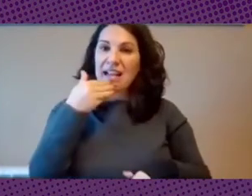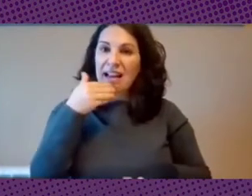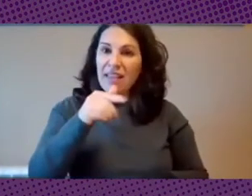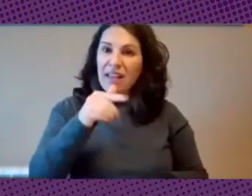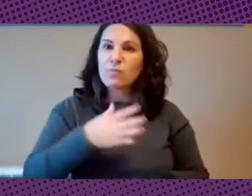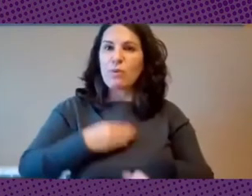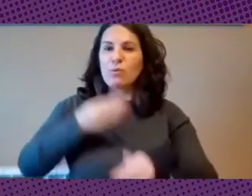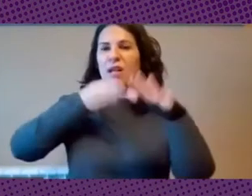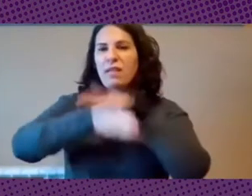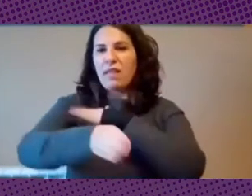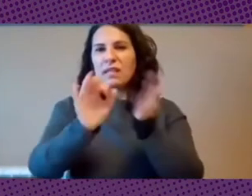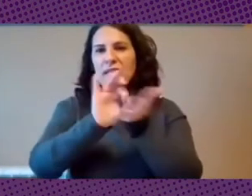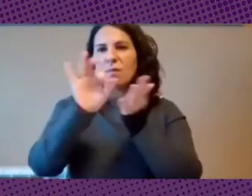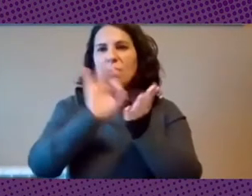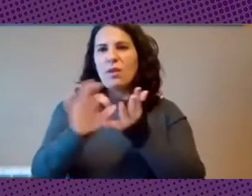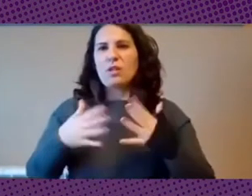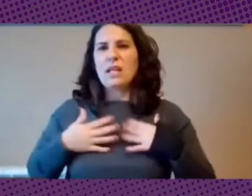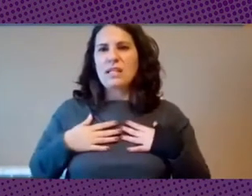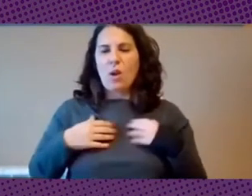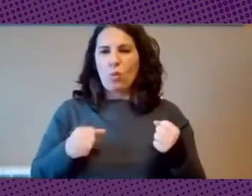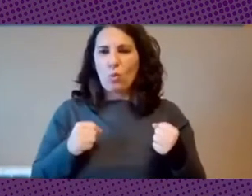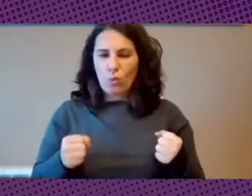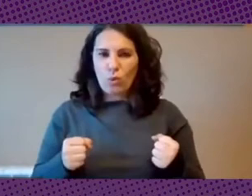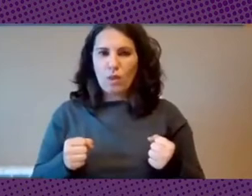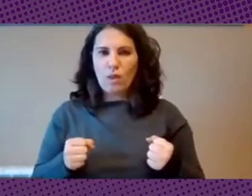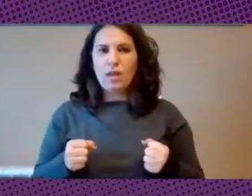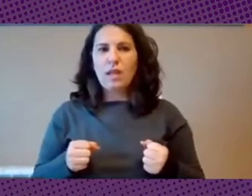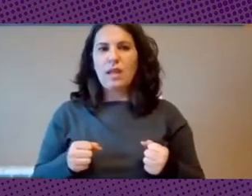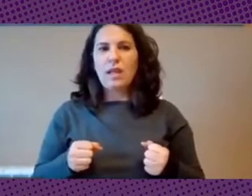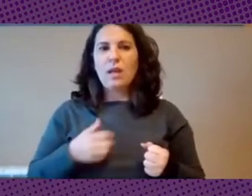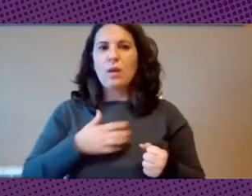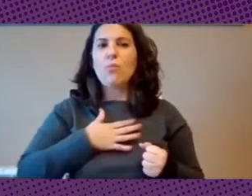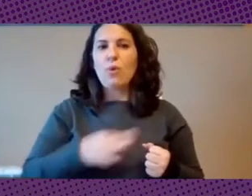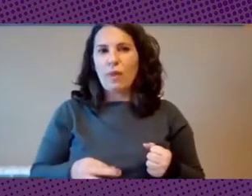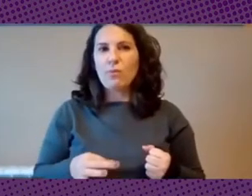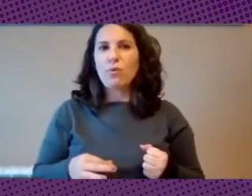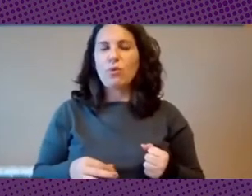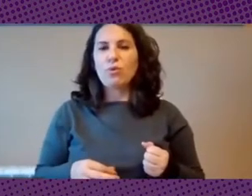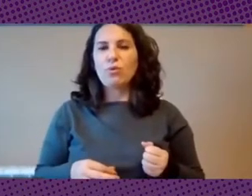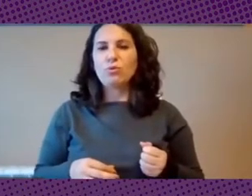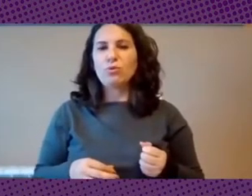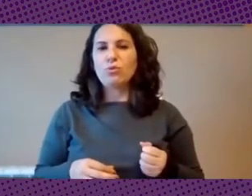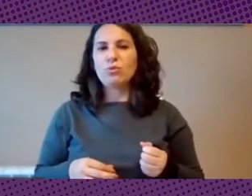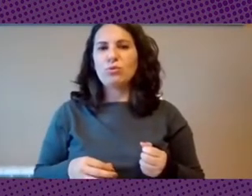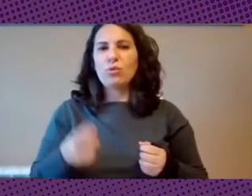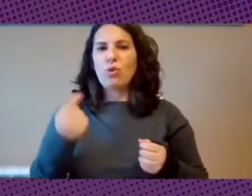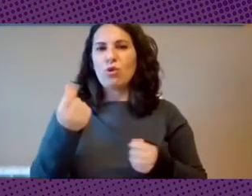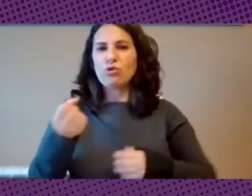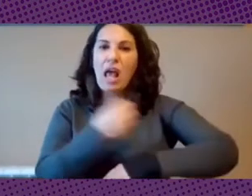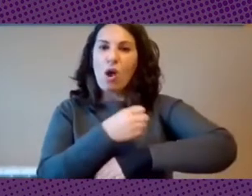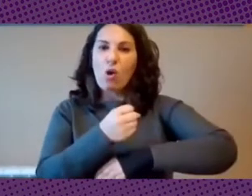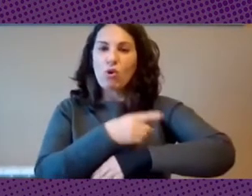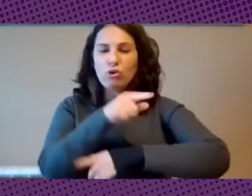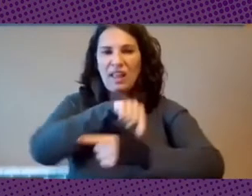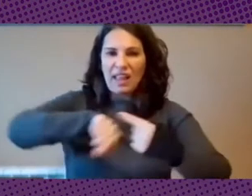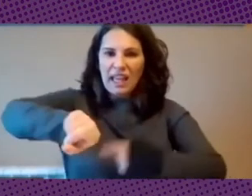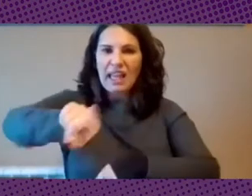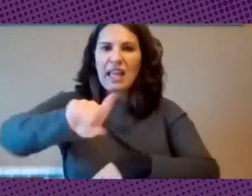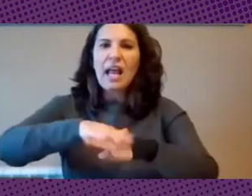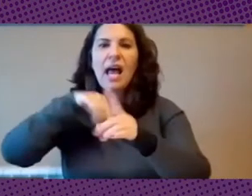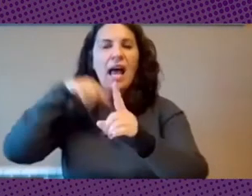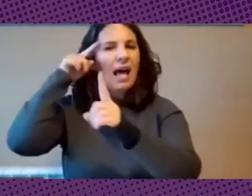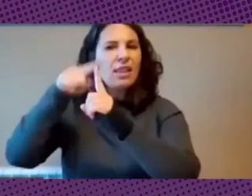can direct some of your savings towards private health. In contrast, or perhaps